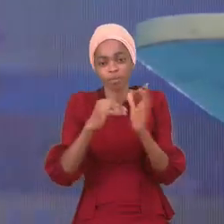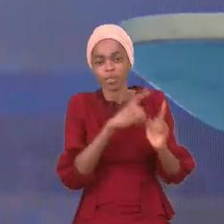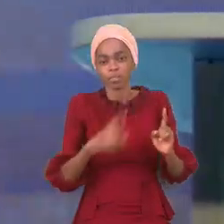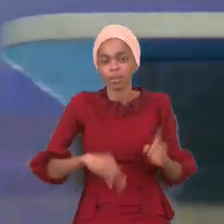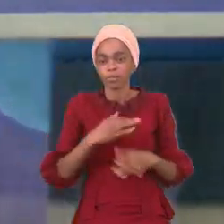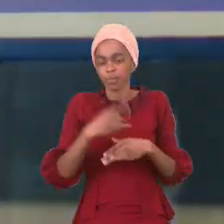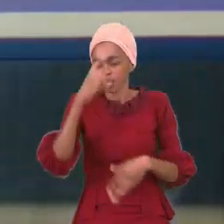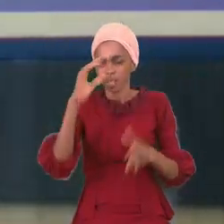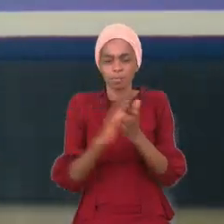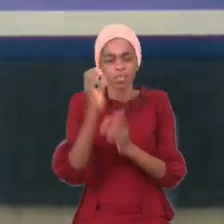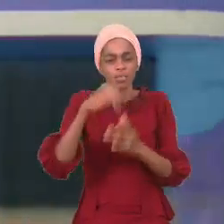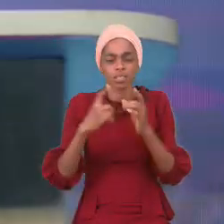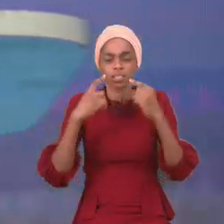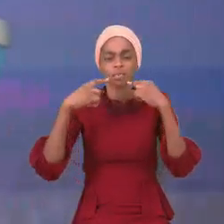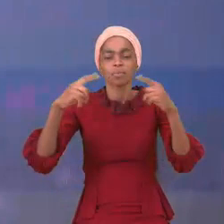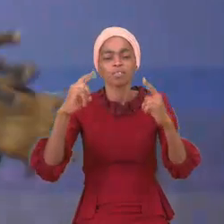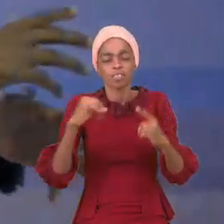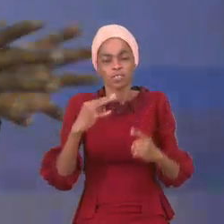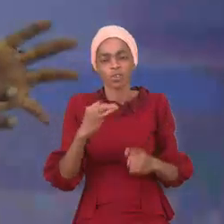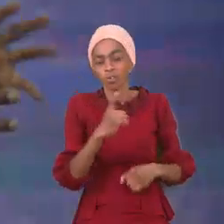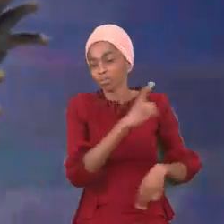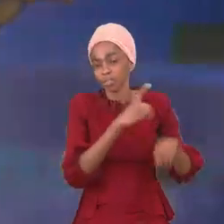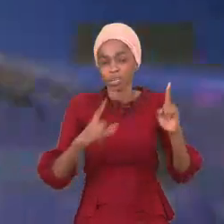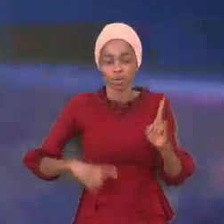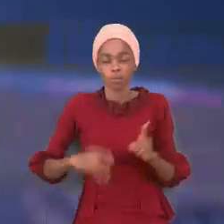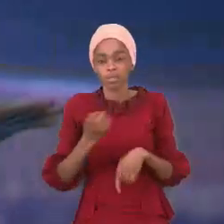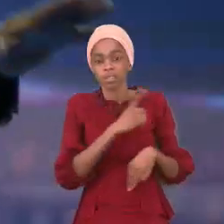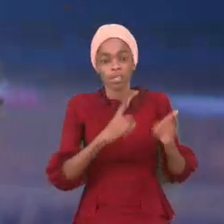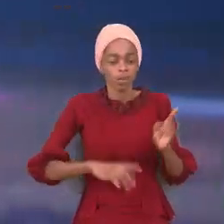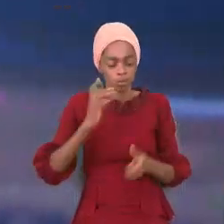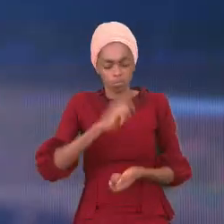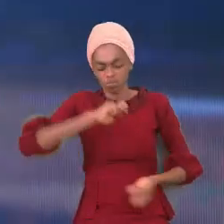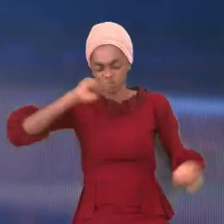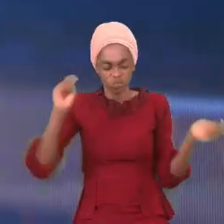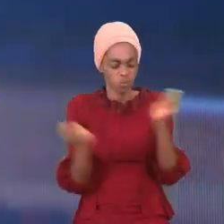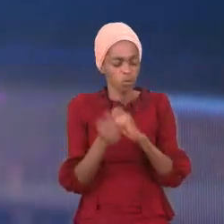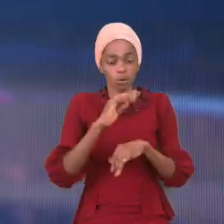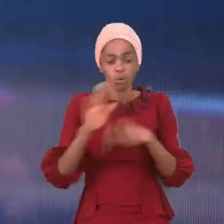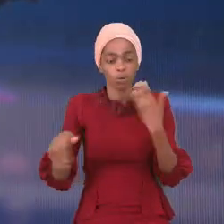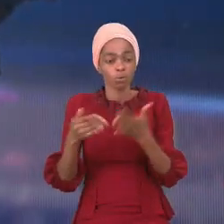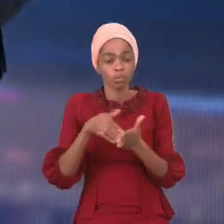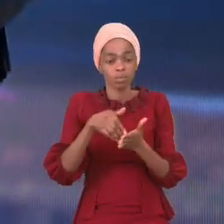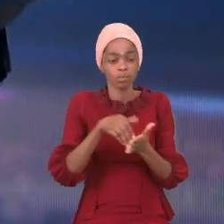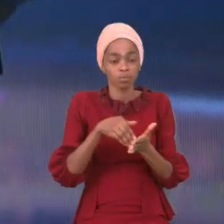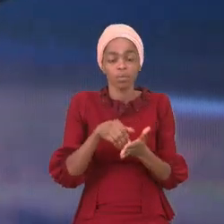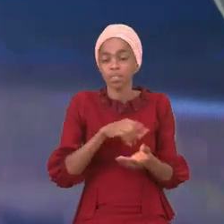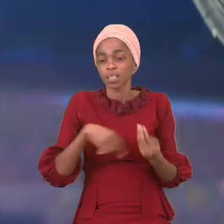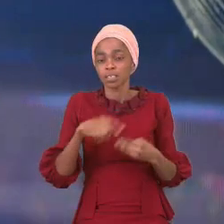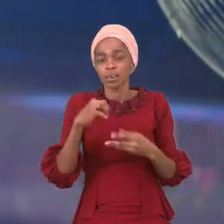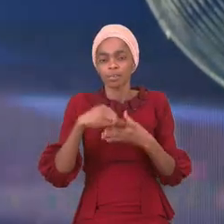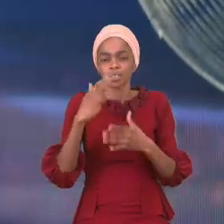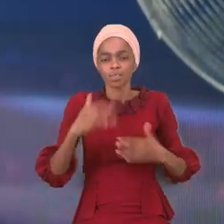believe in the proclamation of the Lord will turn all the feebleness around in your